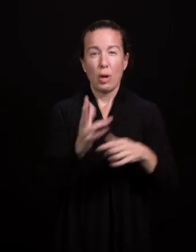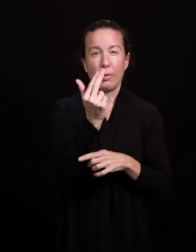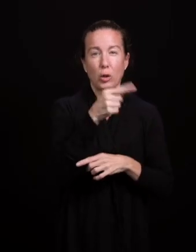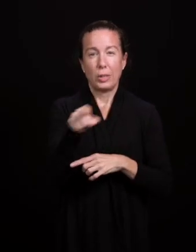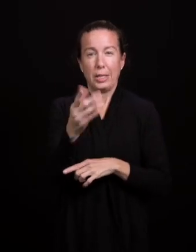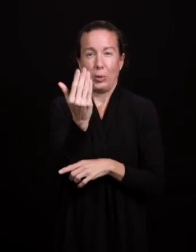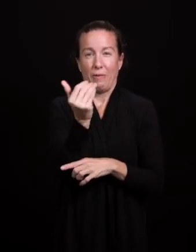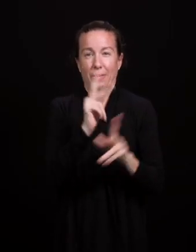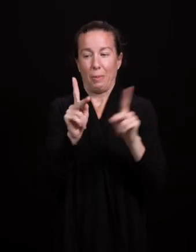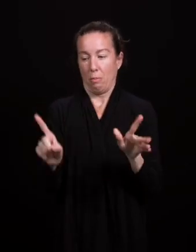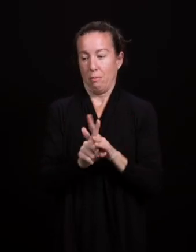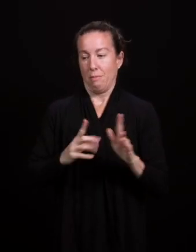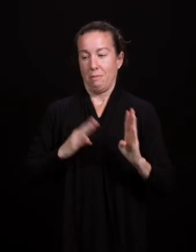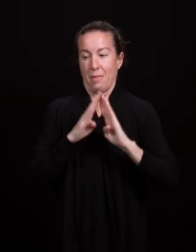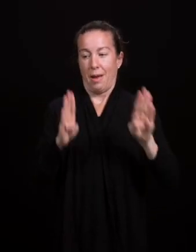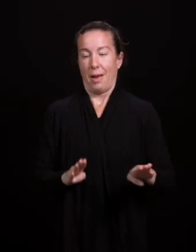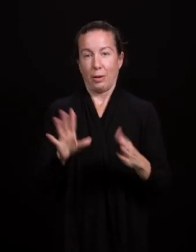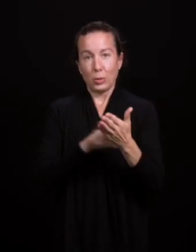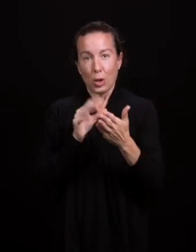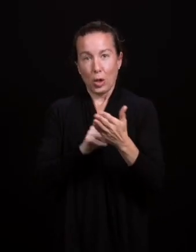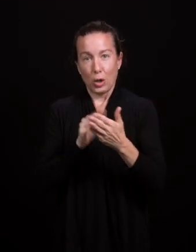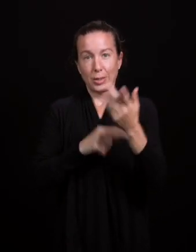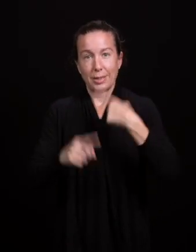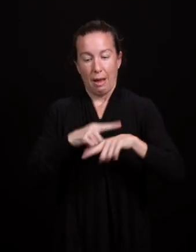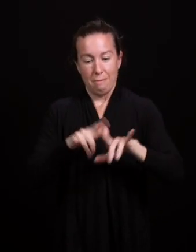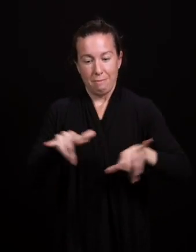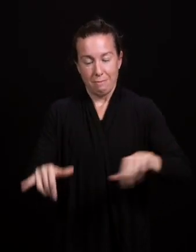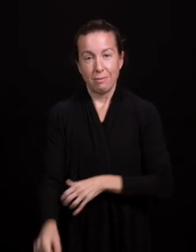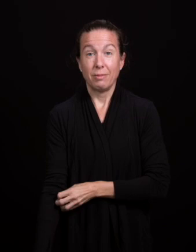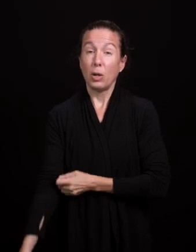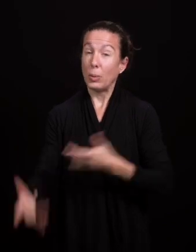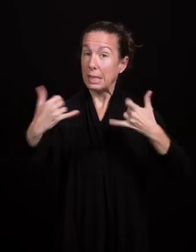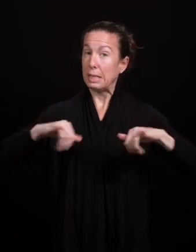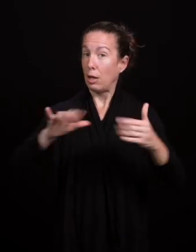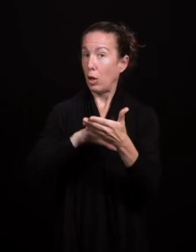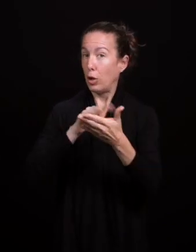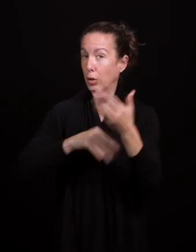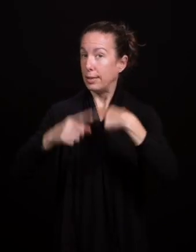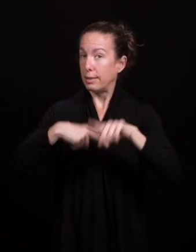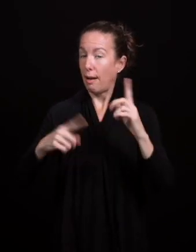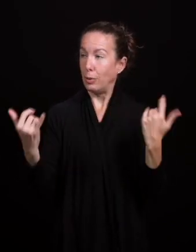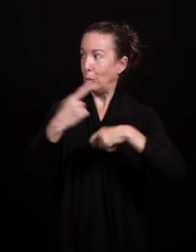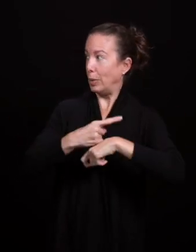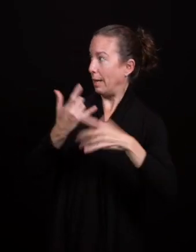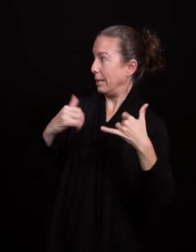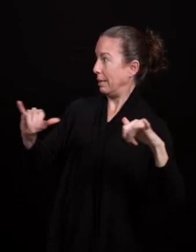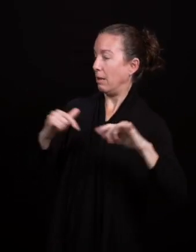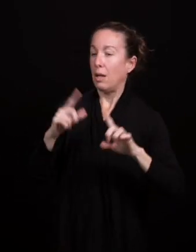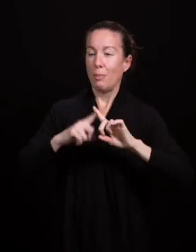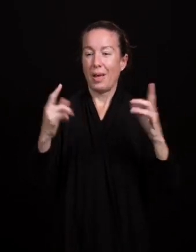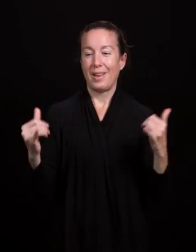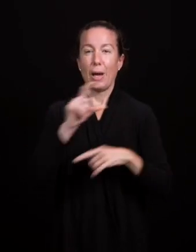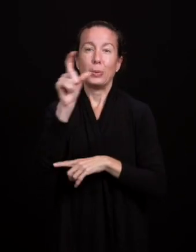15 people every week coming in and learning ASL. We actually are still doing that to this day, although now doing it